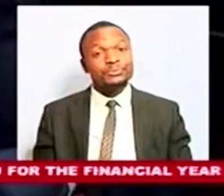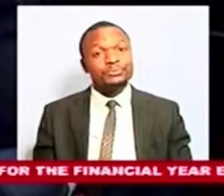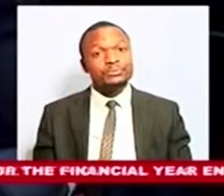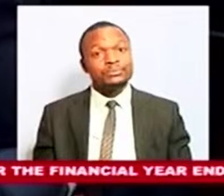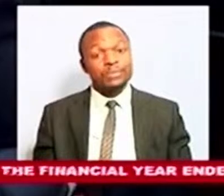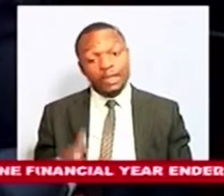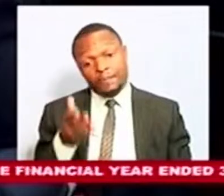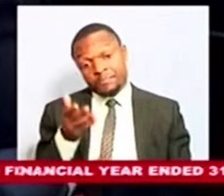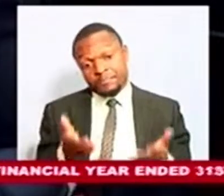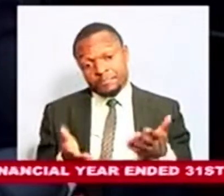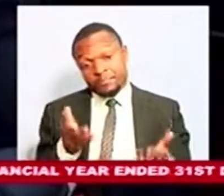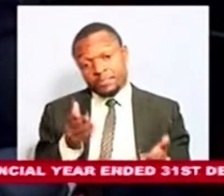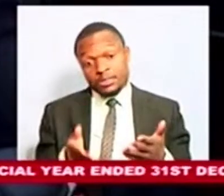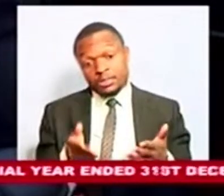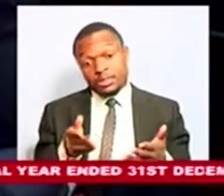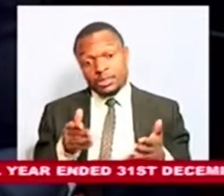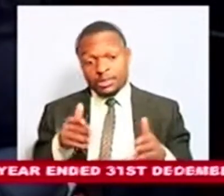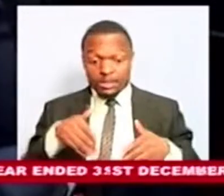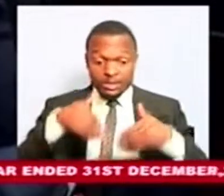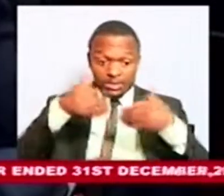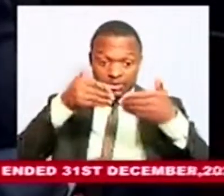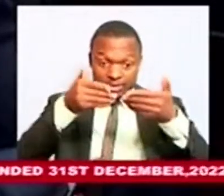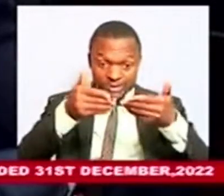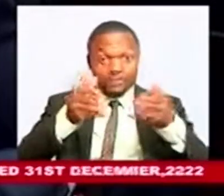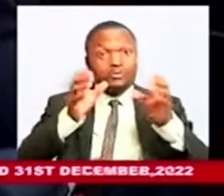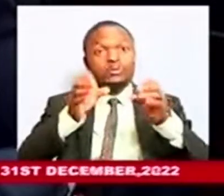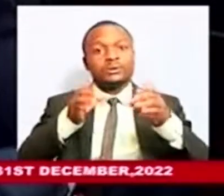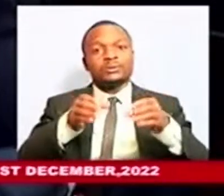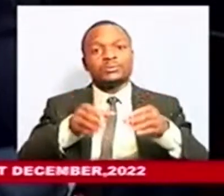or maybe just to avail to this committee,